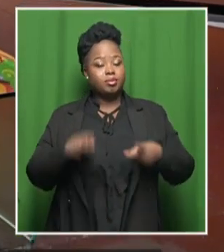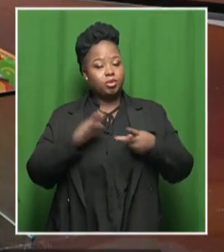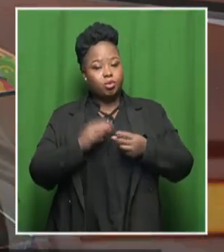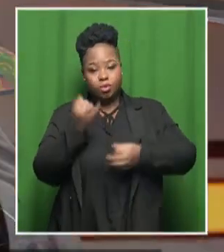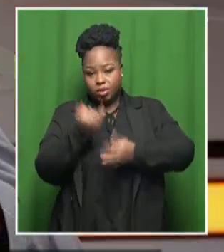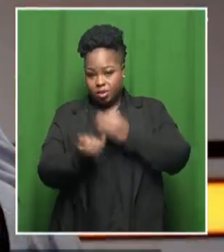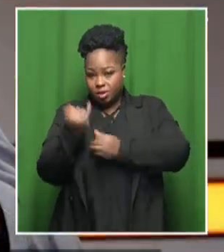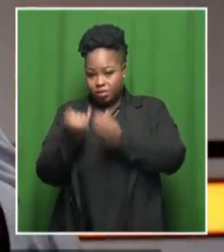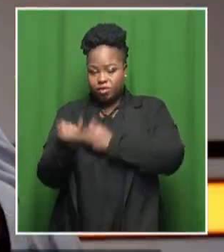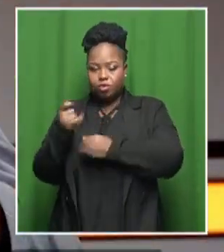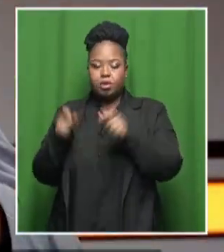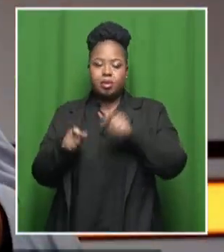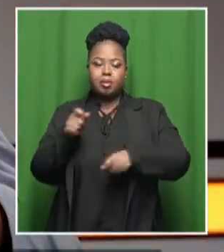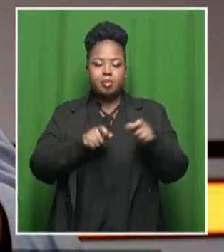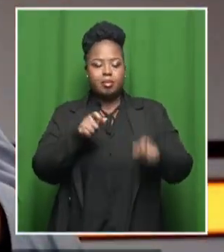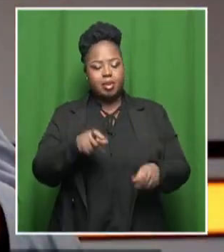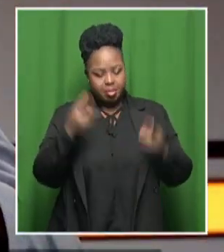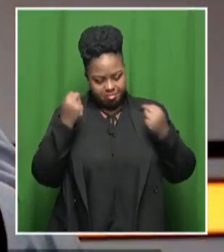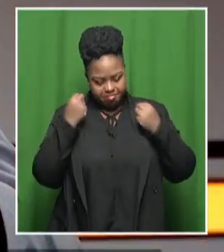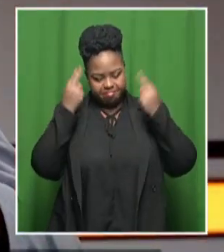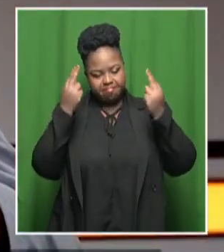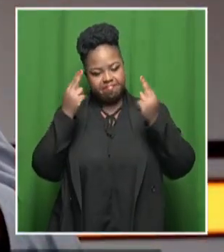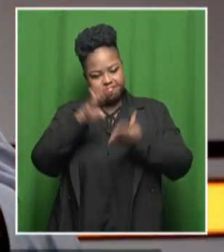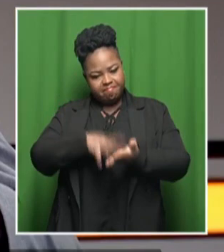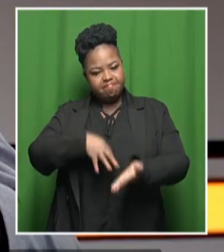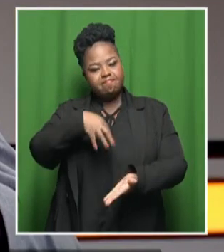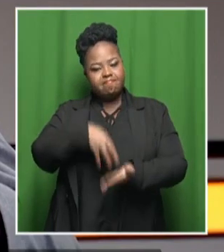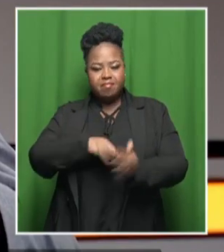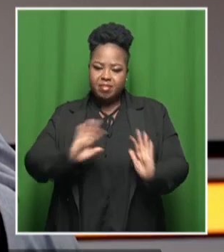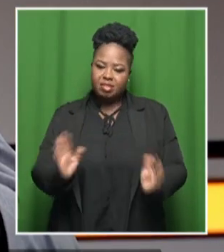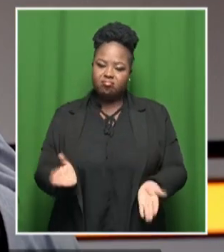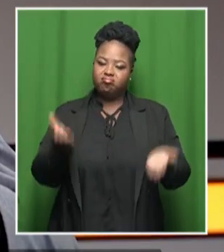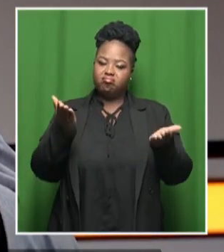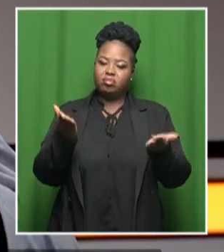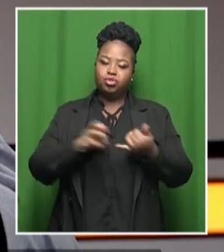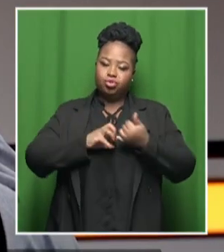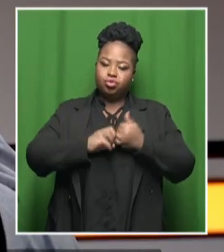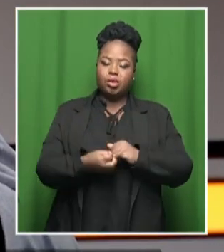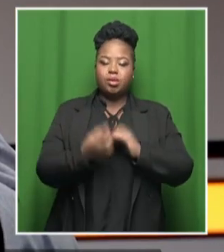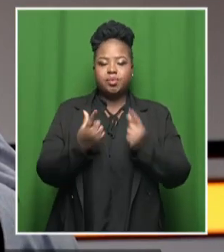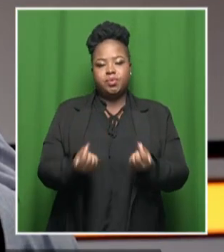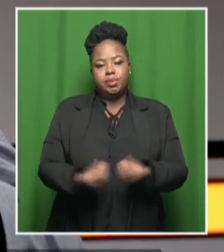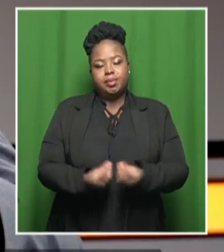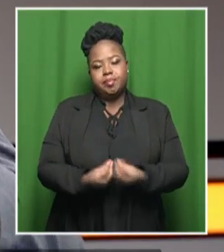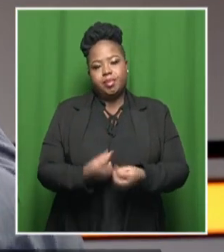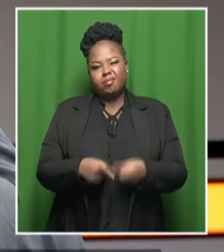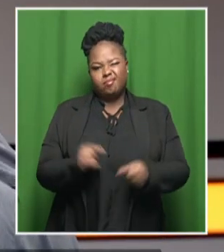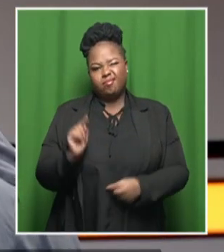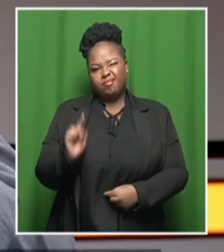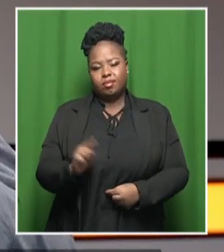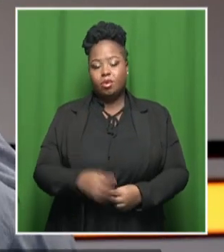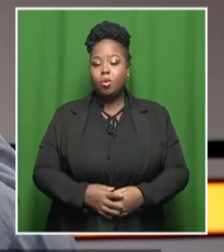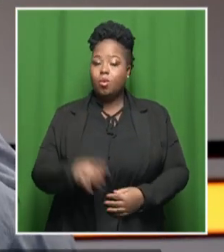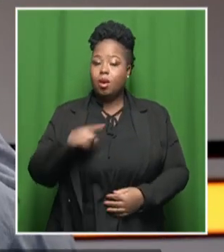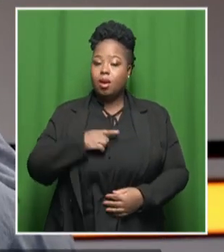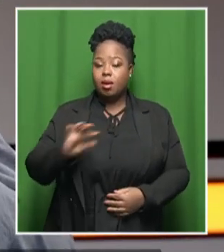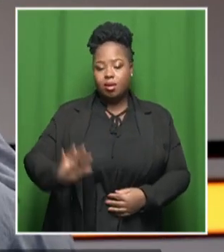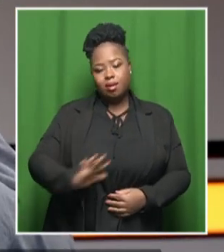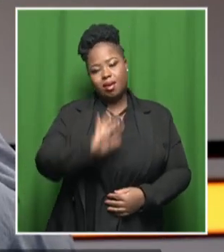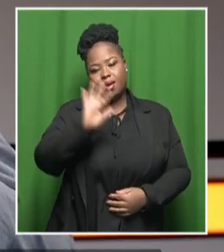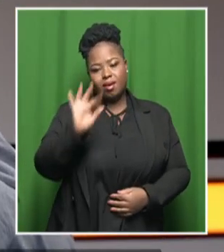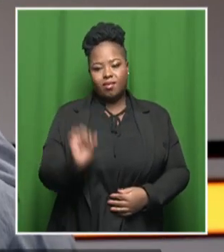to rise up and to try to do something about these situations so that Africa can